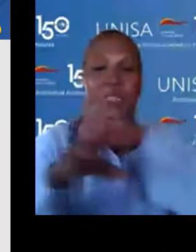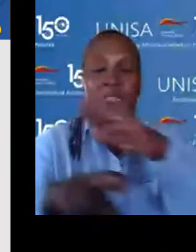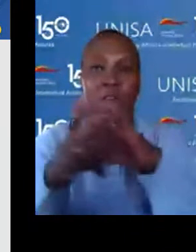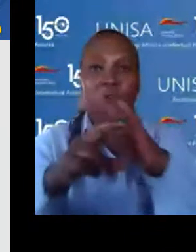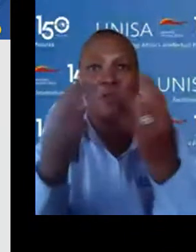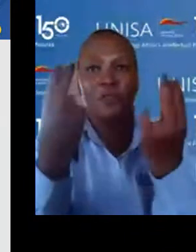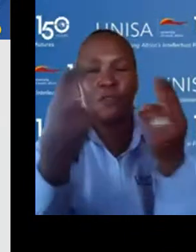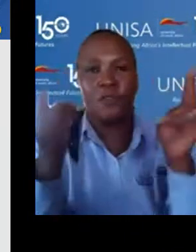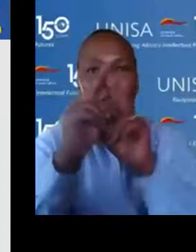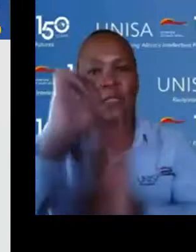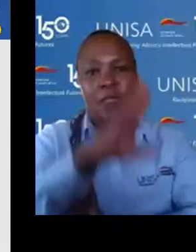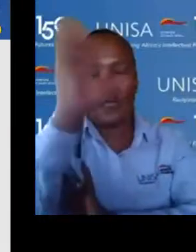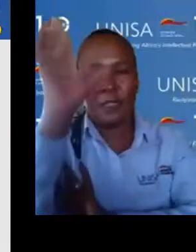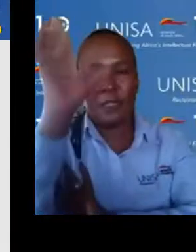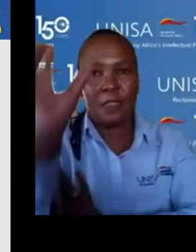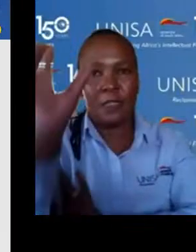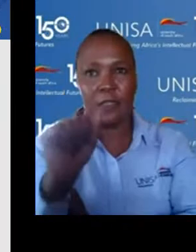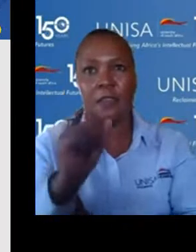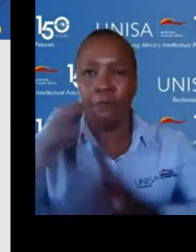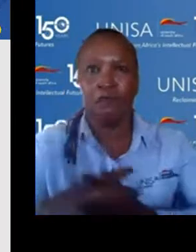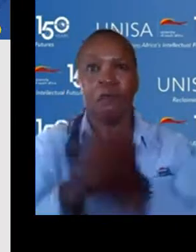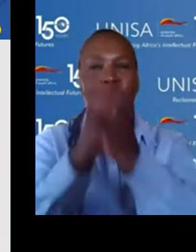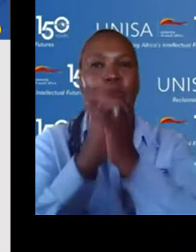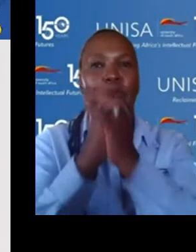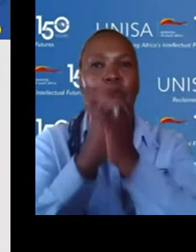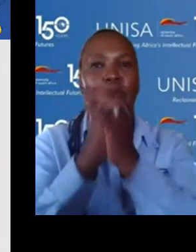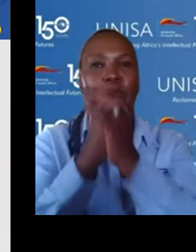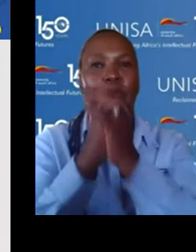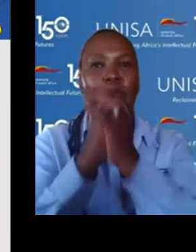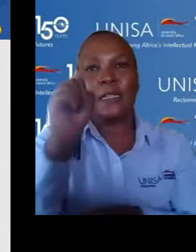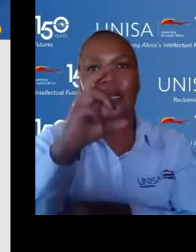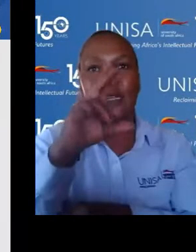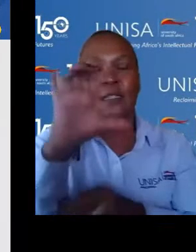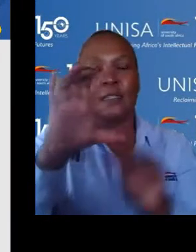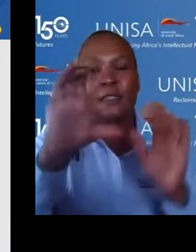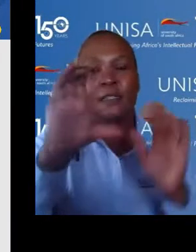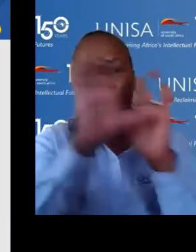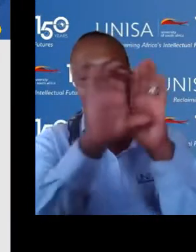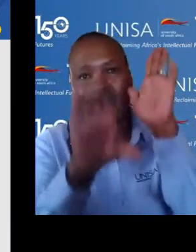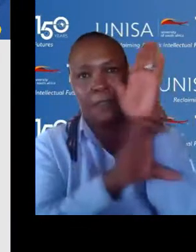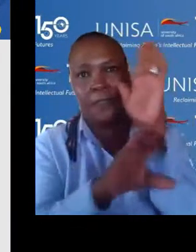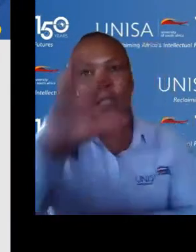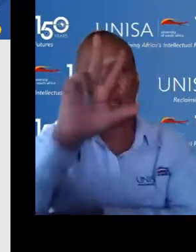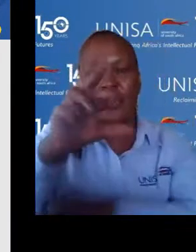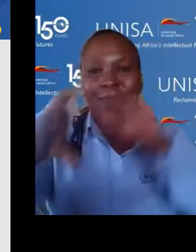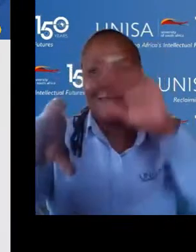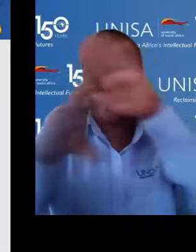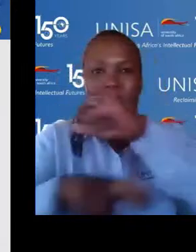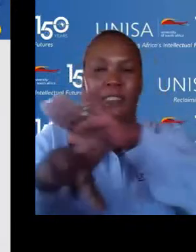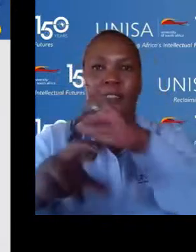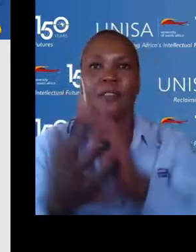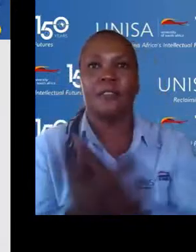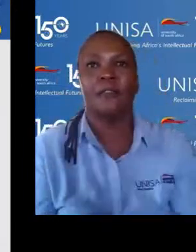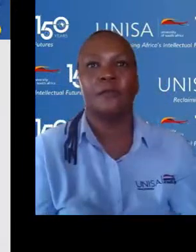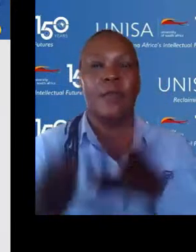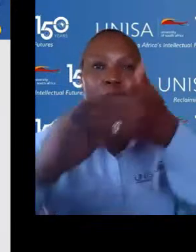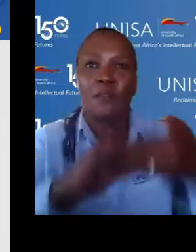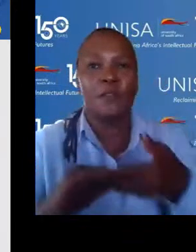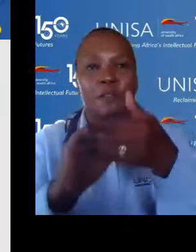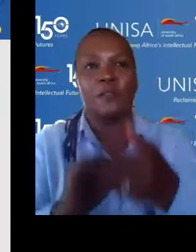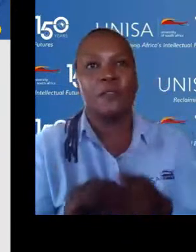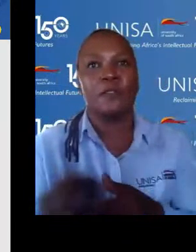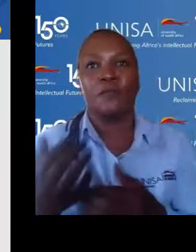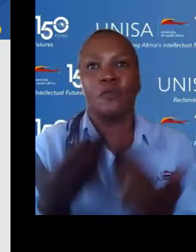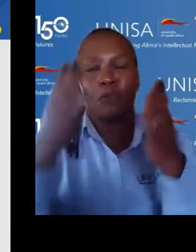accordance with the SRC Constitution, there are 8 regions. Association of Students with